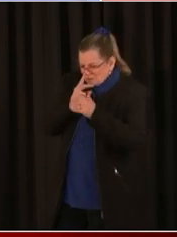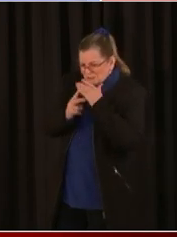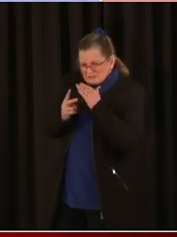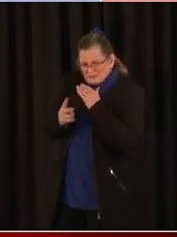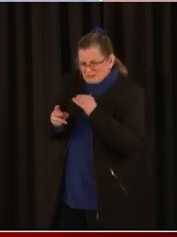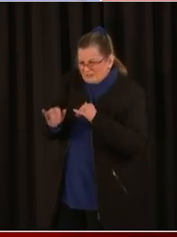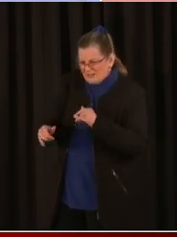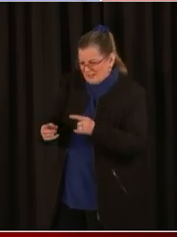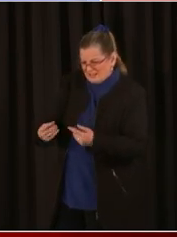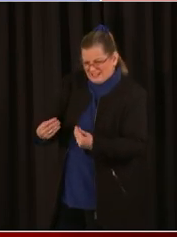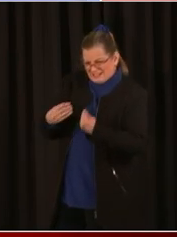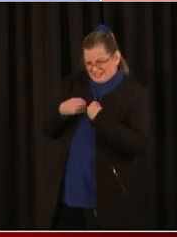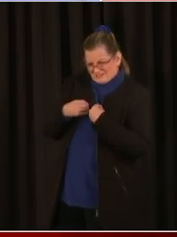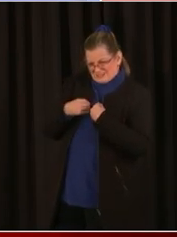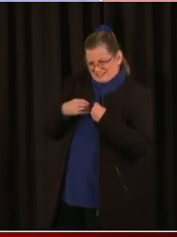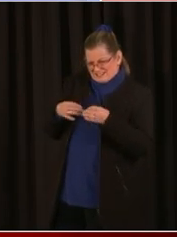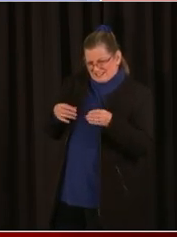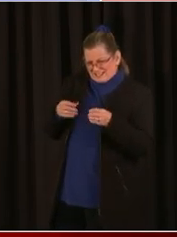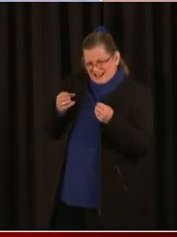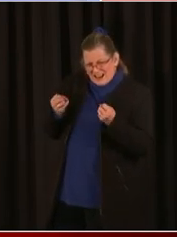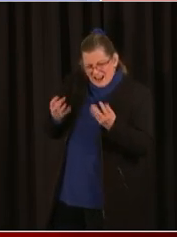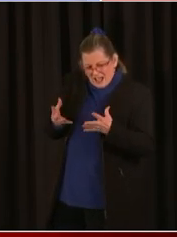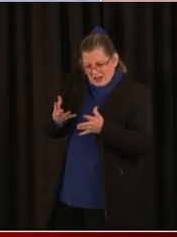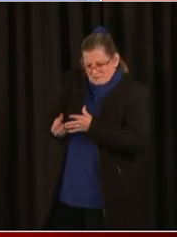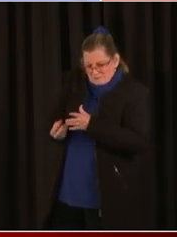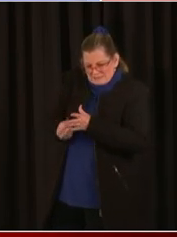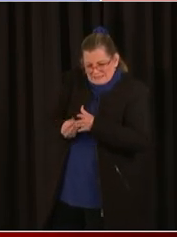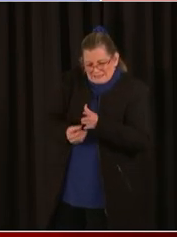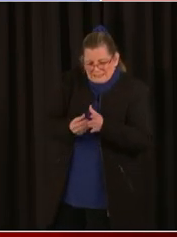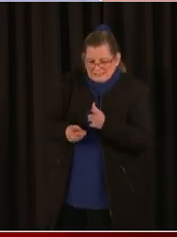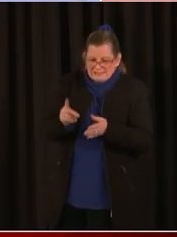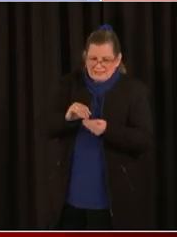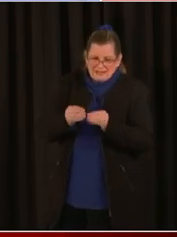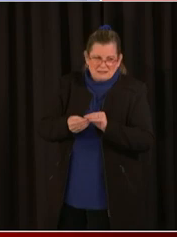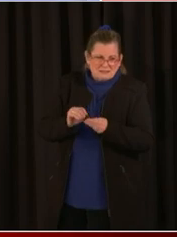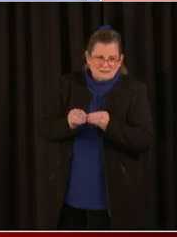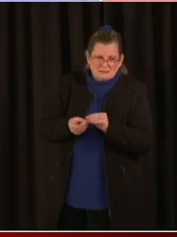this data given the amount of data that's missing.